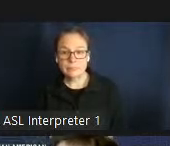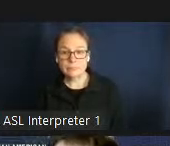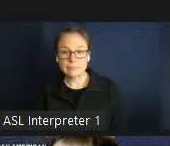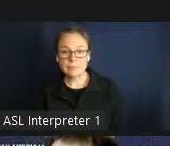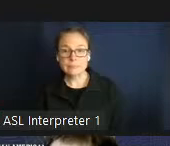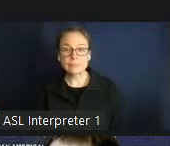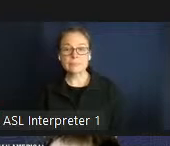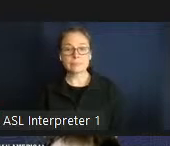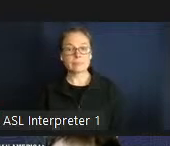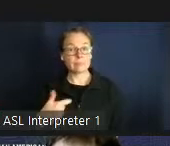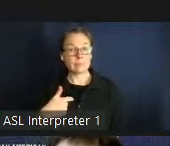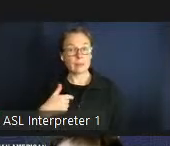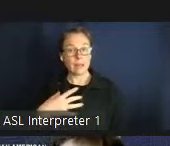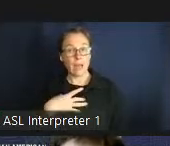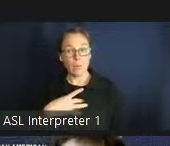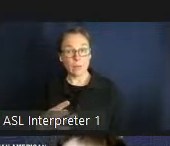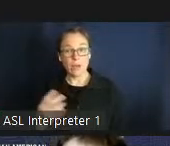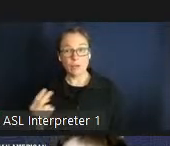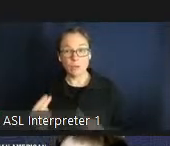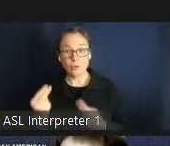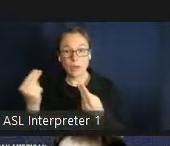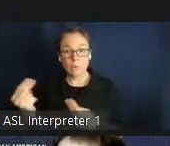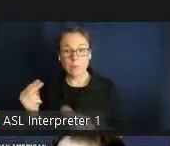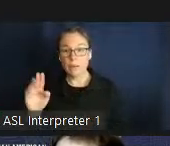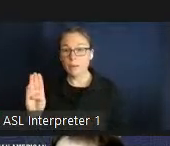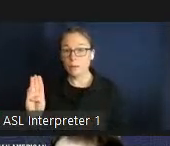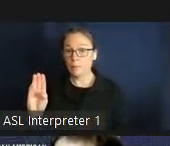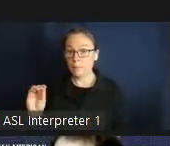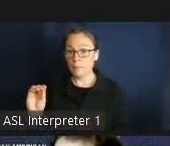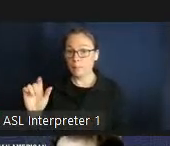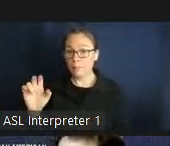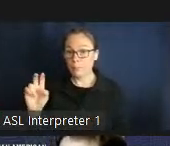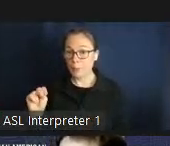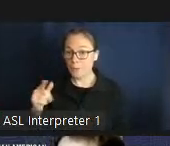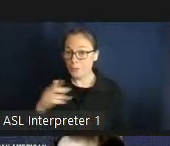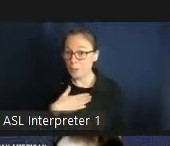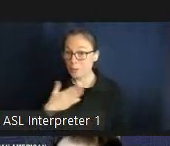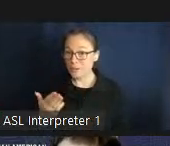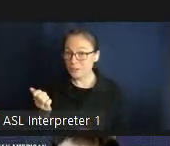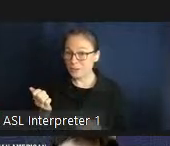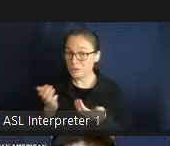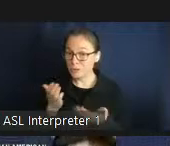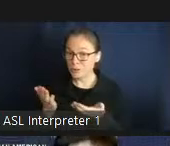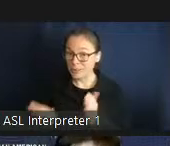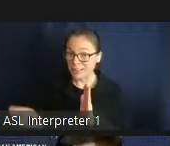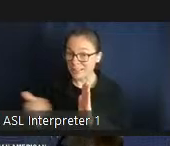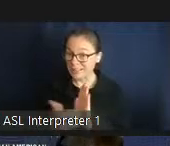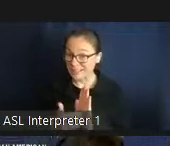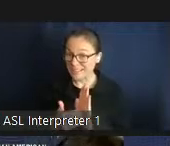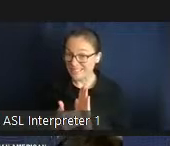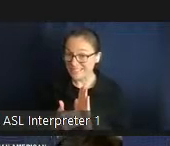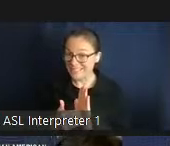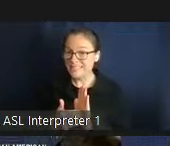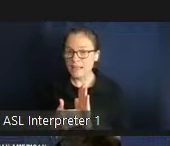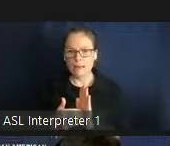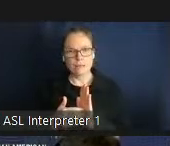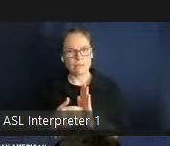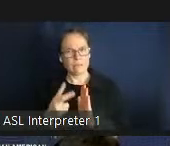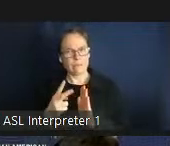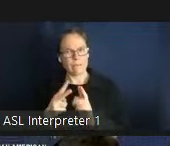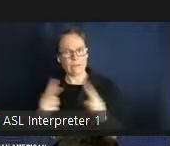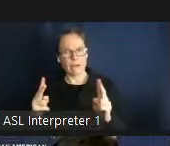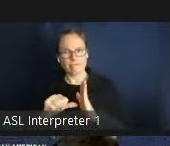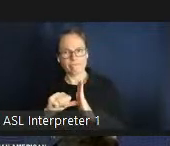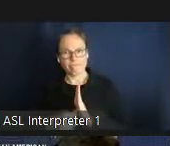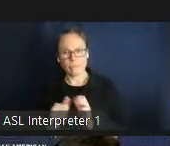I would like to nominate Ms. Boland, if you would be willing to serve again. I've been very impressed with your leadership